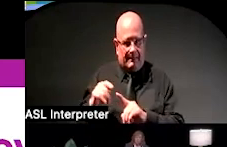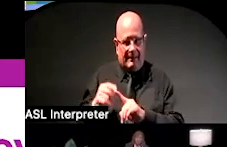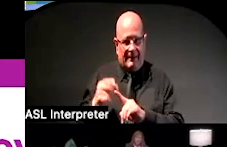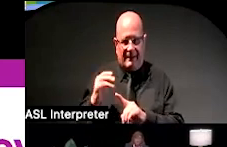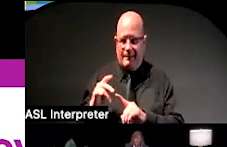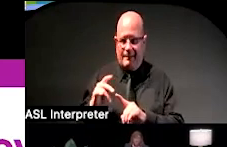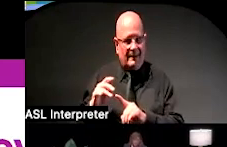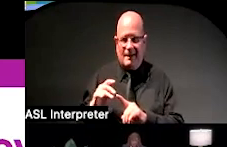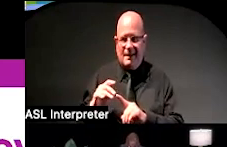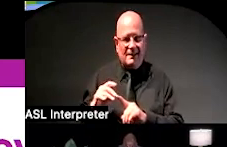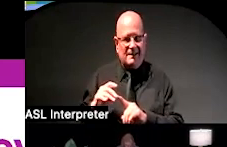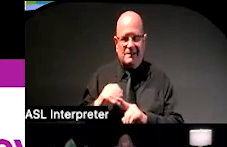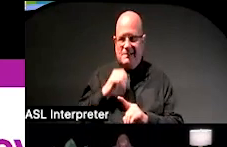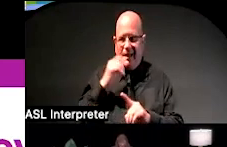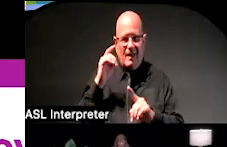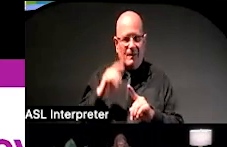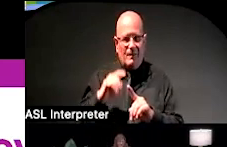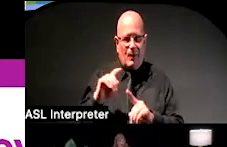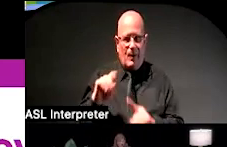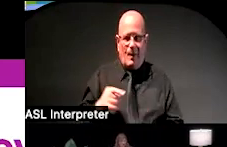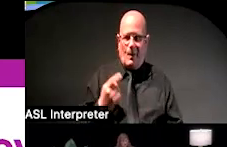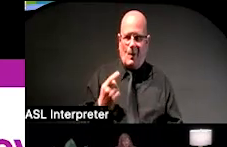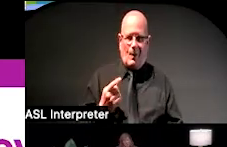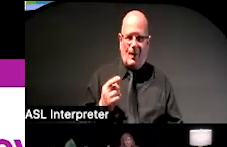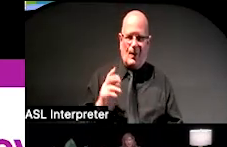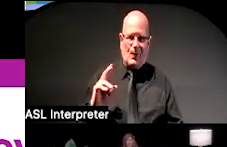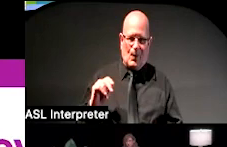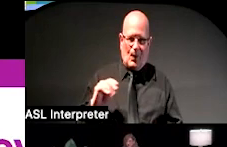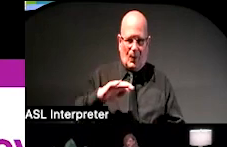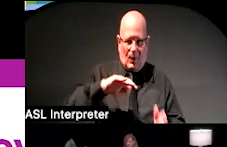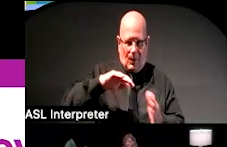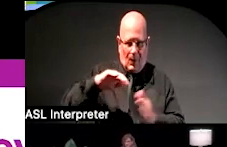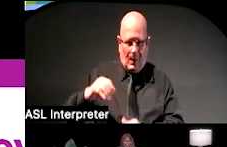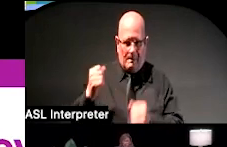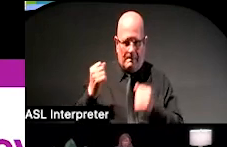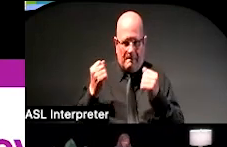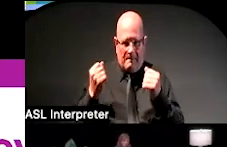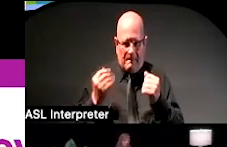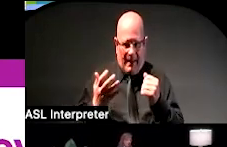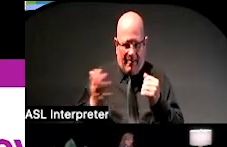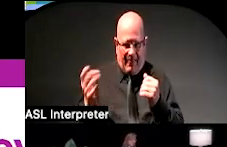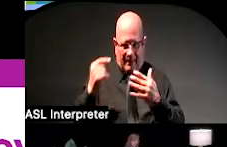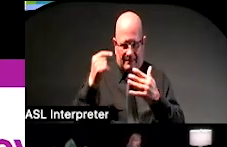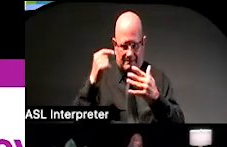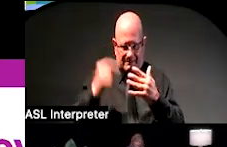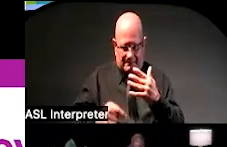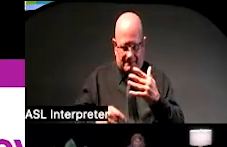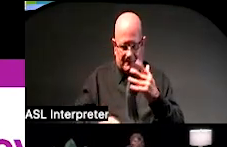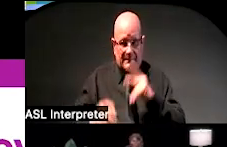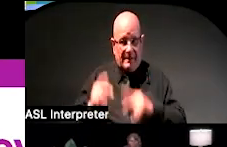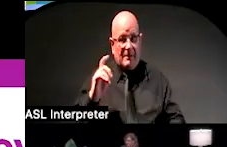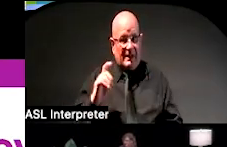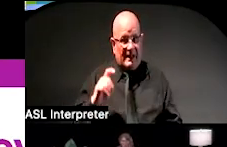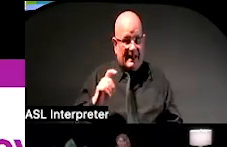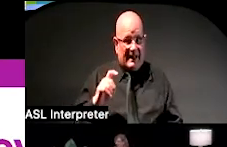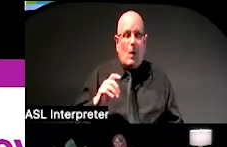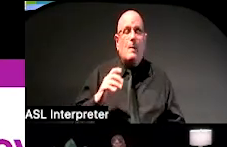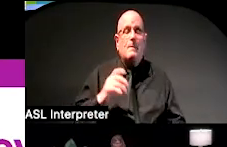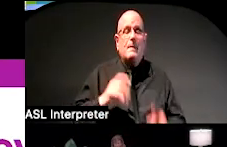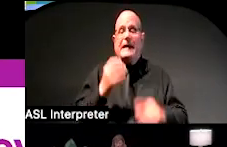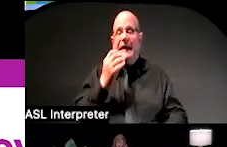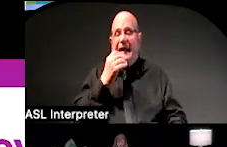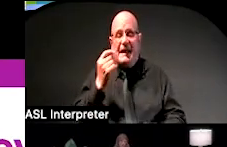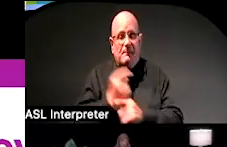never just about the hip. It's often about many other things. Are the people eating properly? Is their